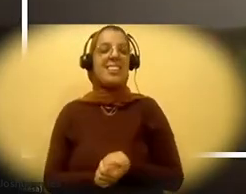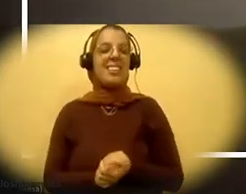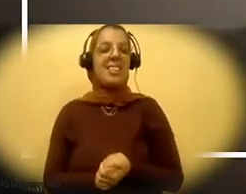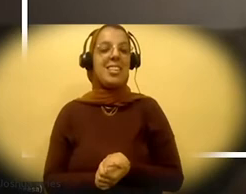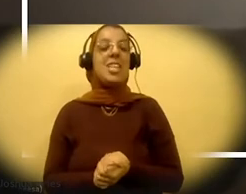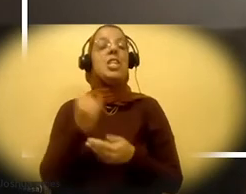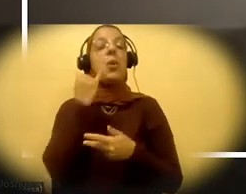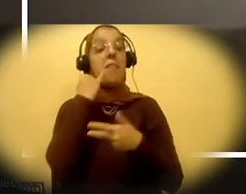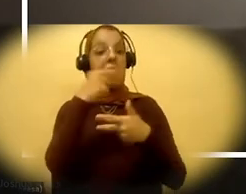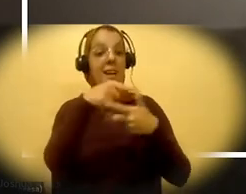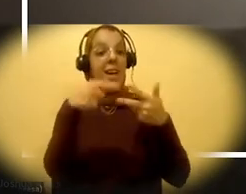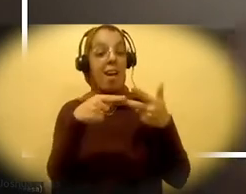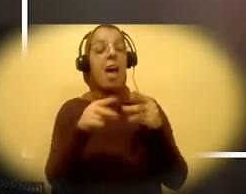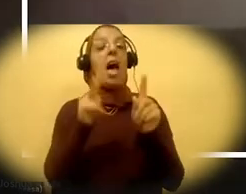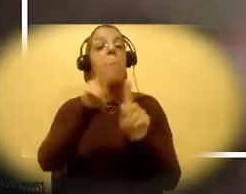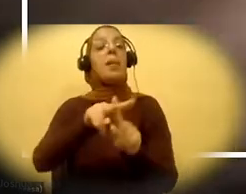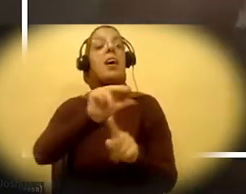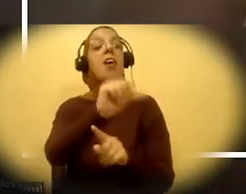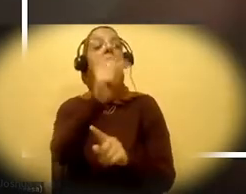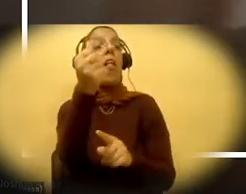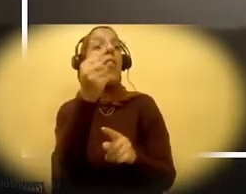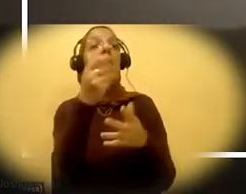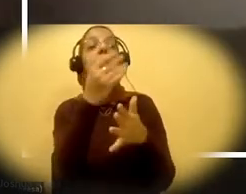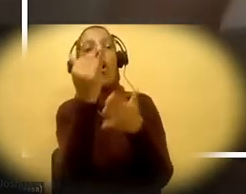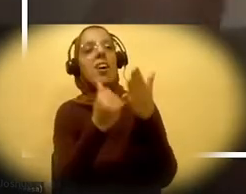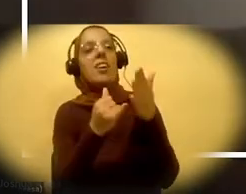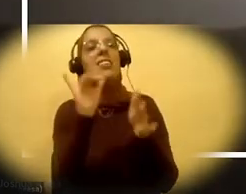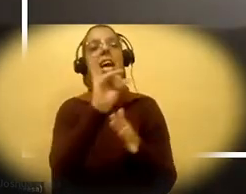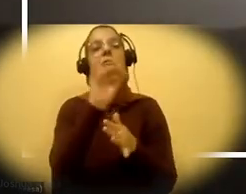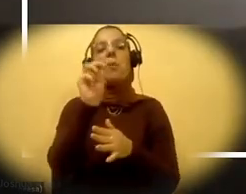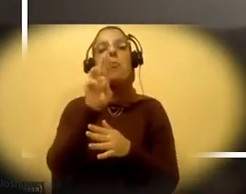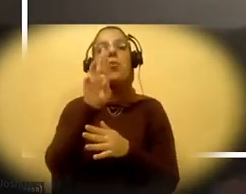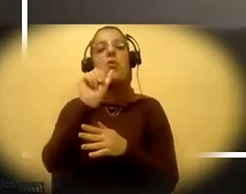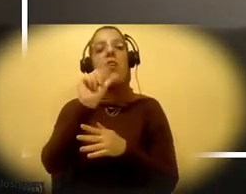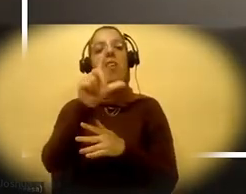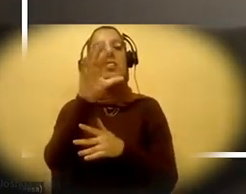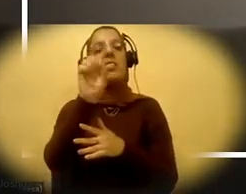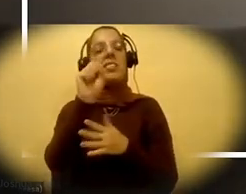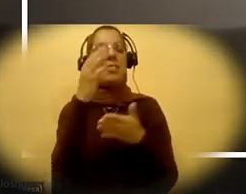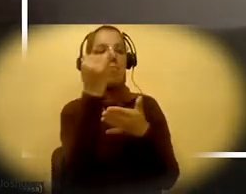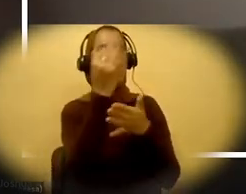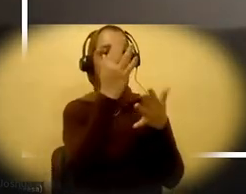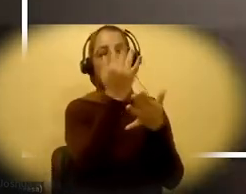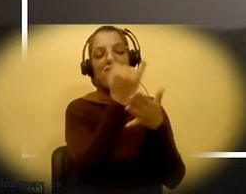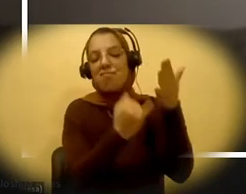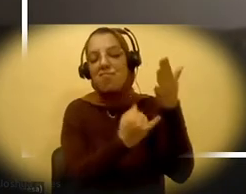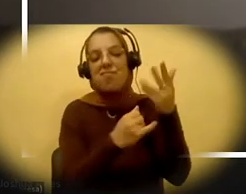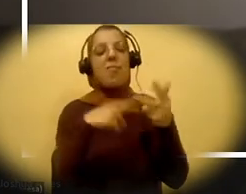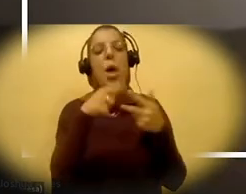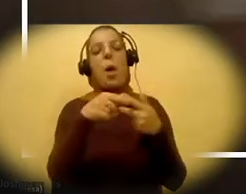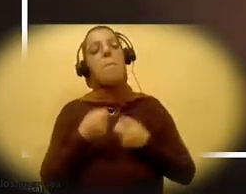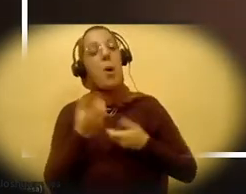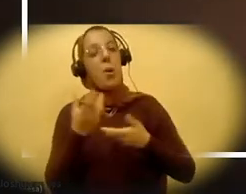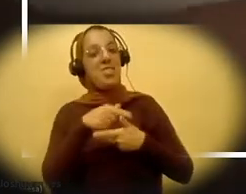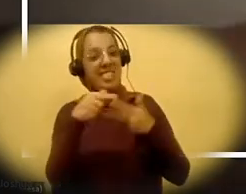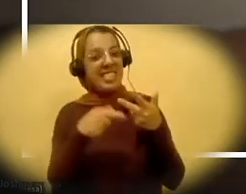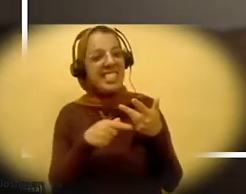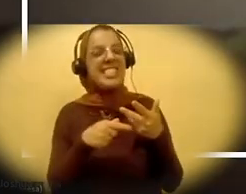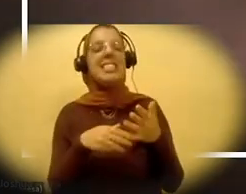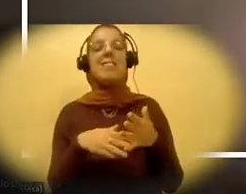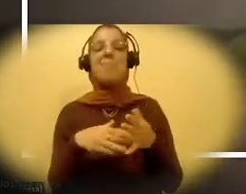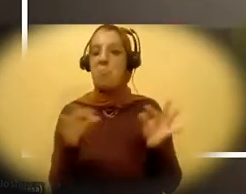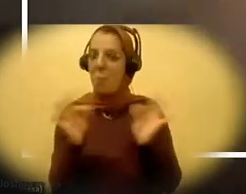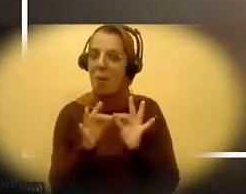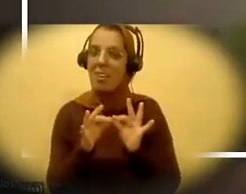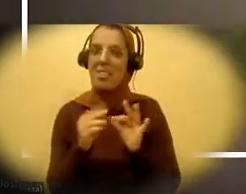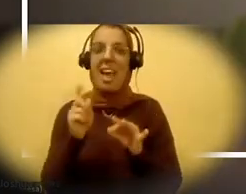there, like whether it be like murals, you know, poetry and all that stuff too. Like, I think that's what's really important and I have to see out there. So